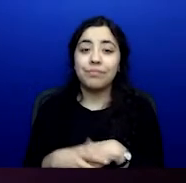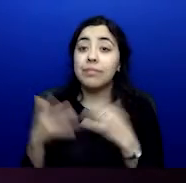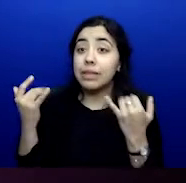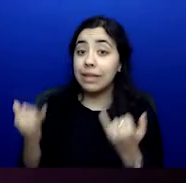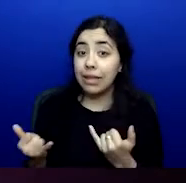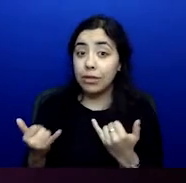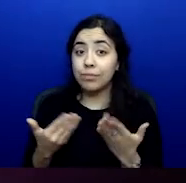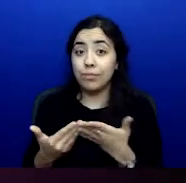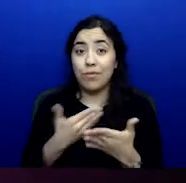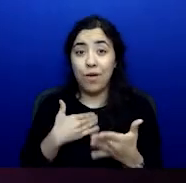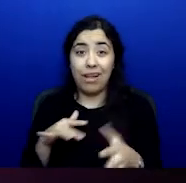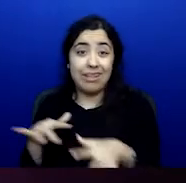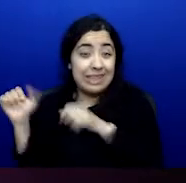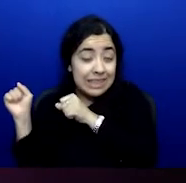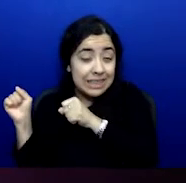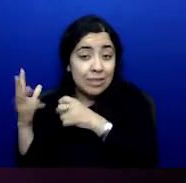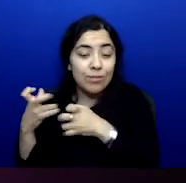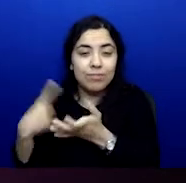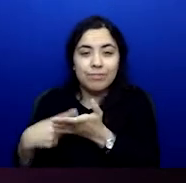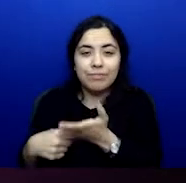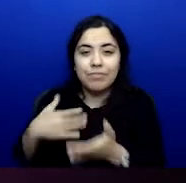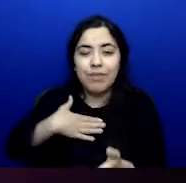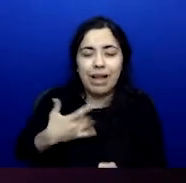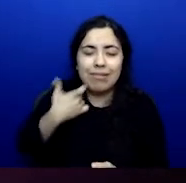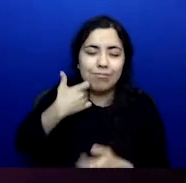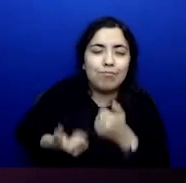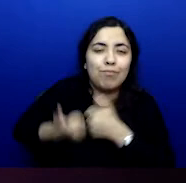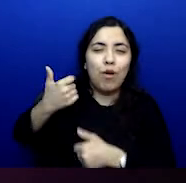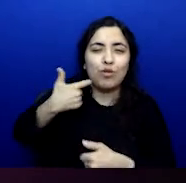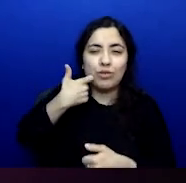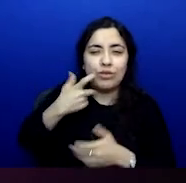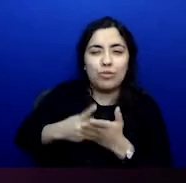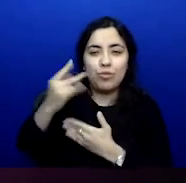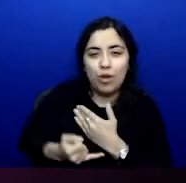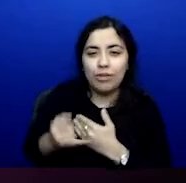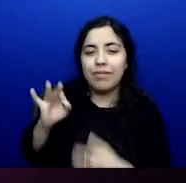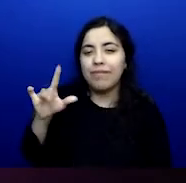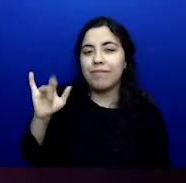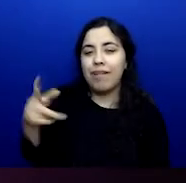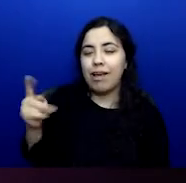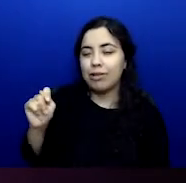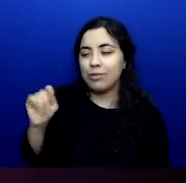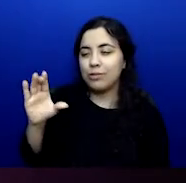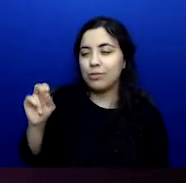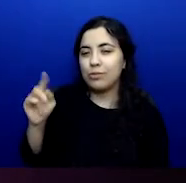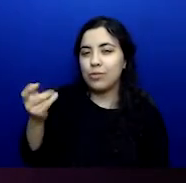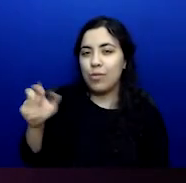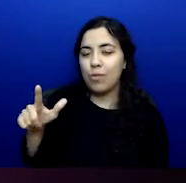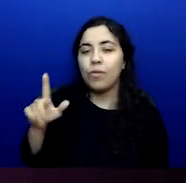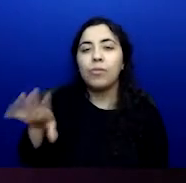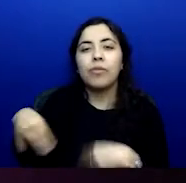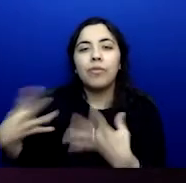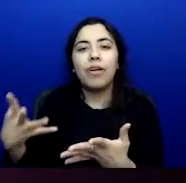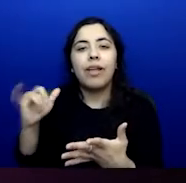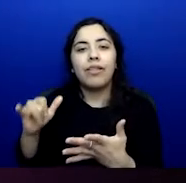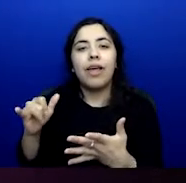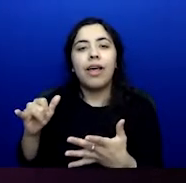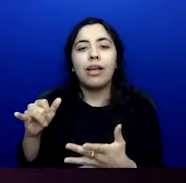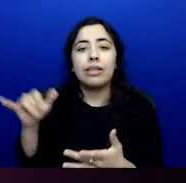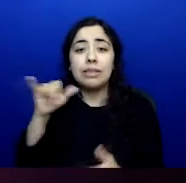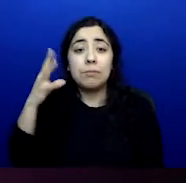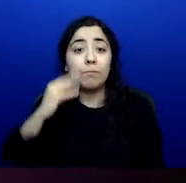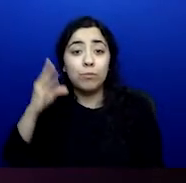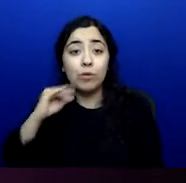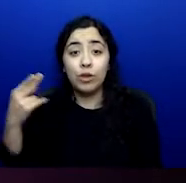Now, before I go, I want to tell you about my latest project, Flight Control. It gives you the deployment experience of